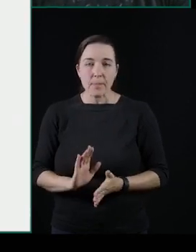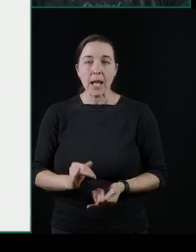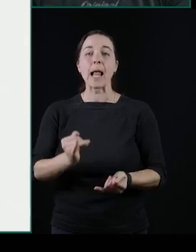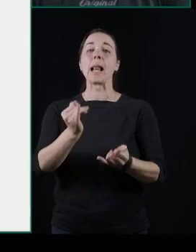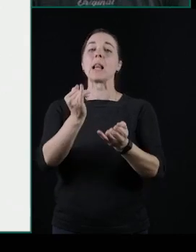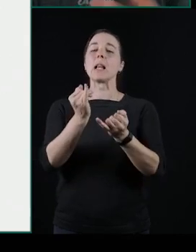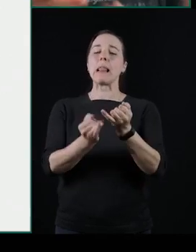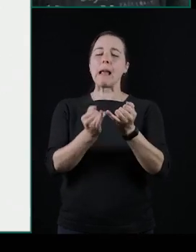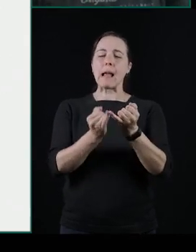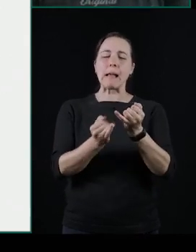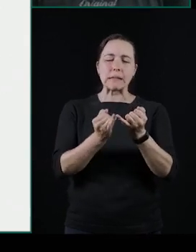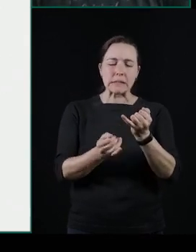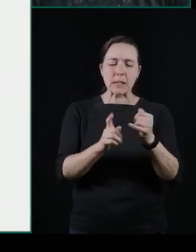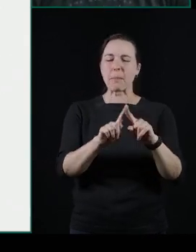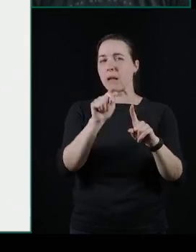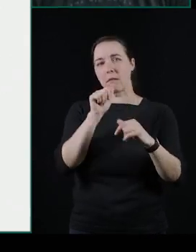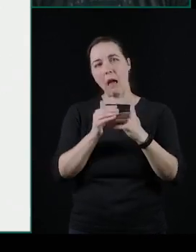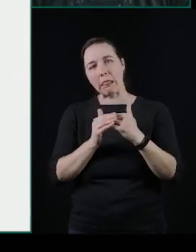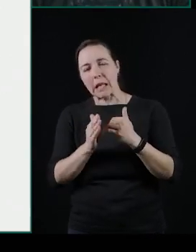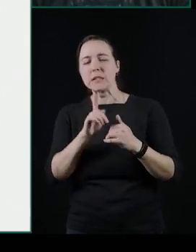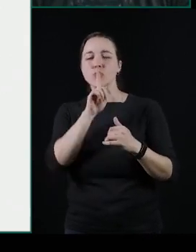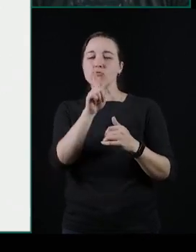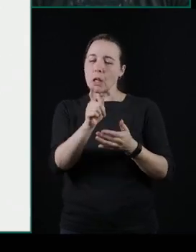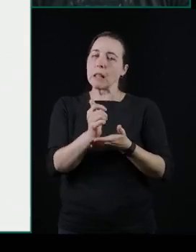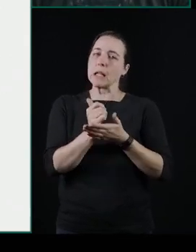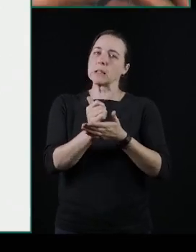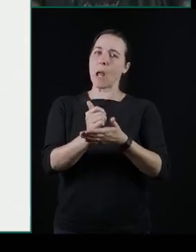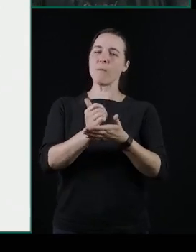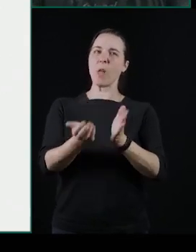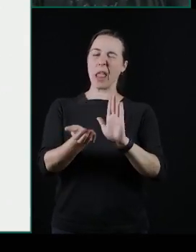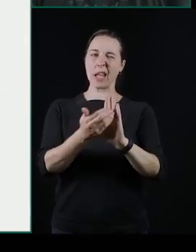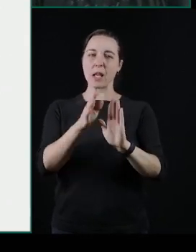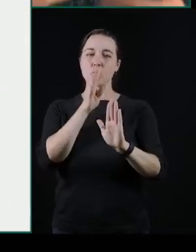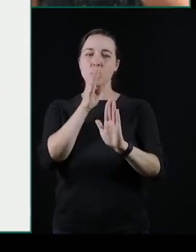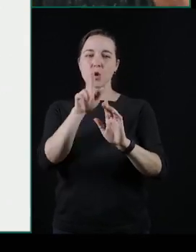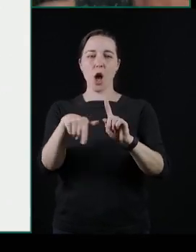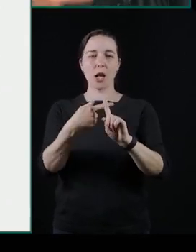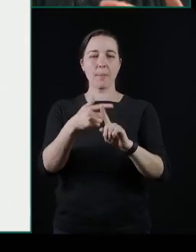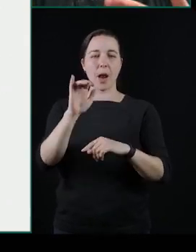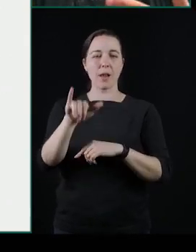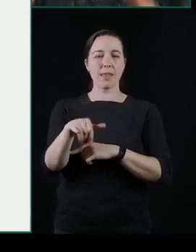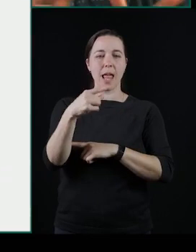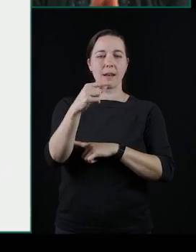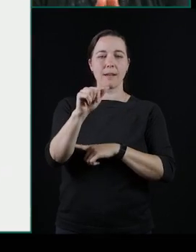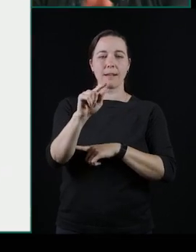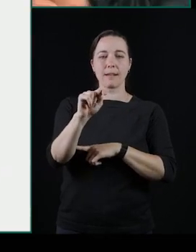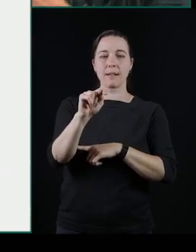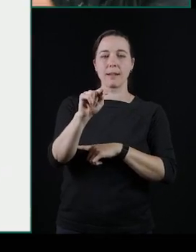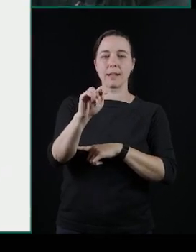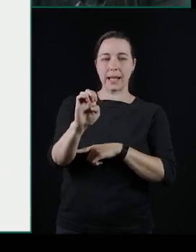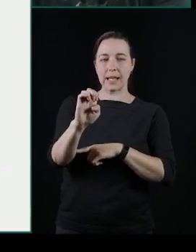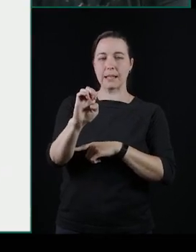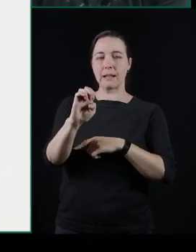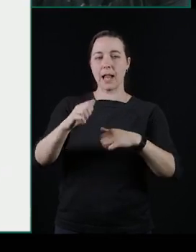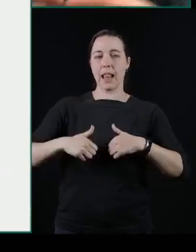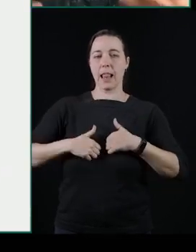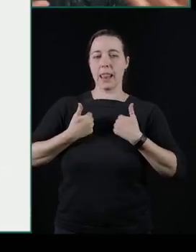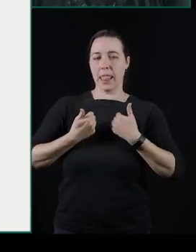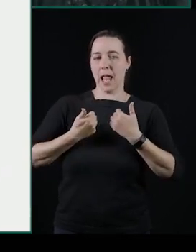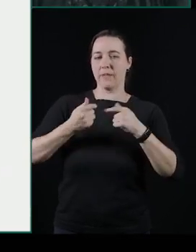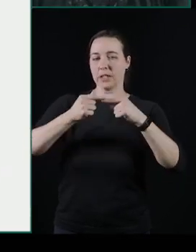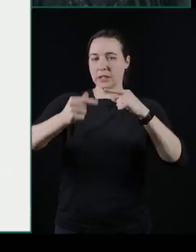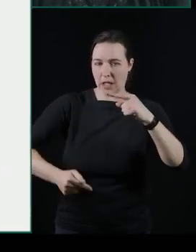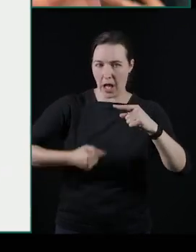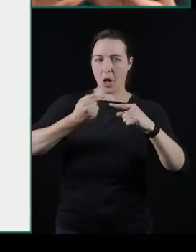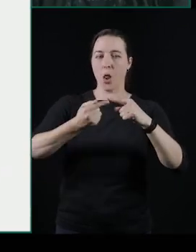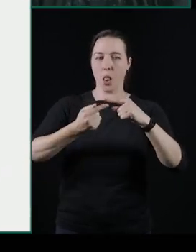Last but not least, it's very useful again to talk about the game lifecycle, right? So to recap,